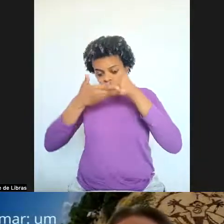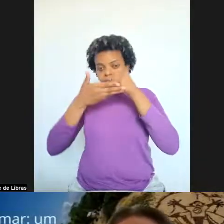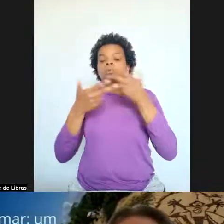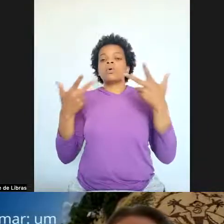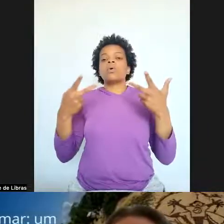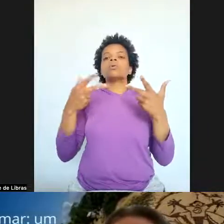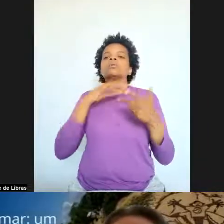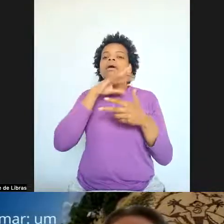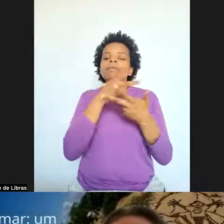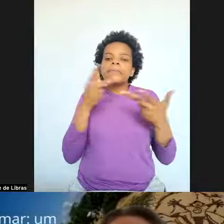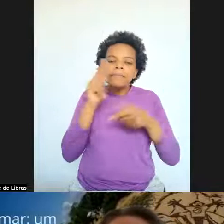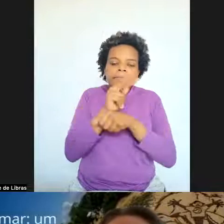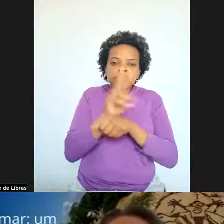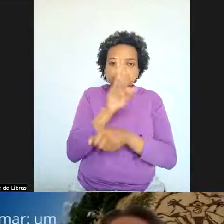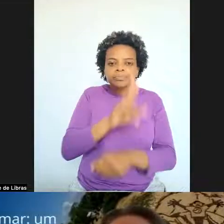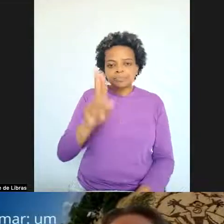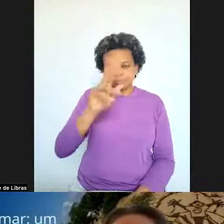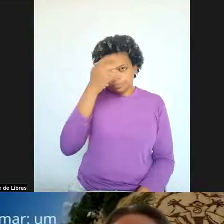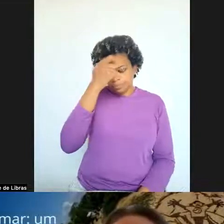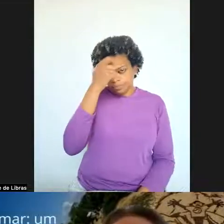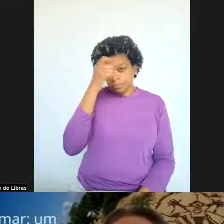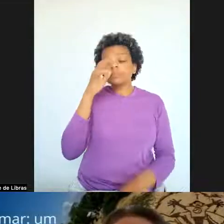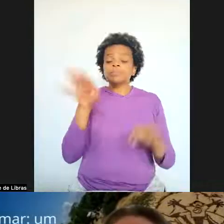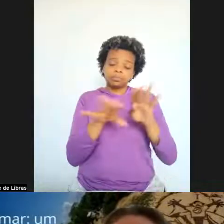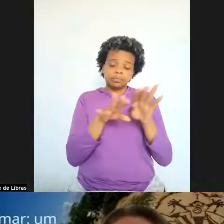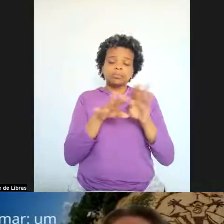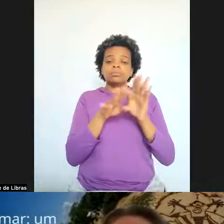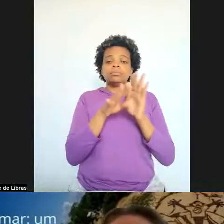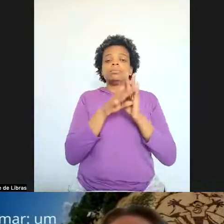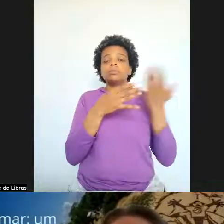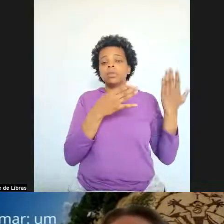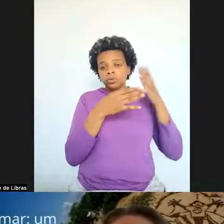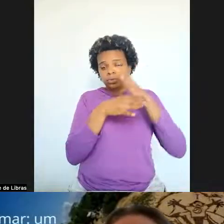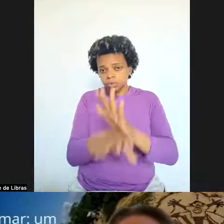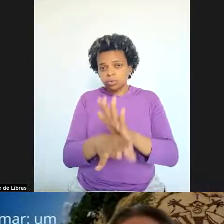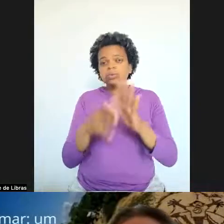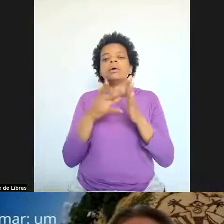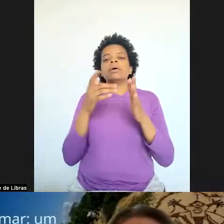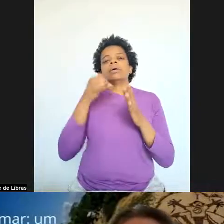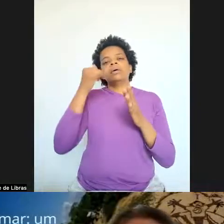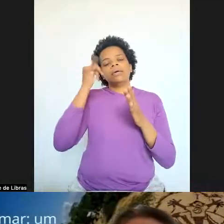understand the benefits of marine conservation. So it can contribute